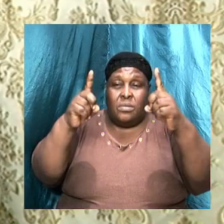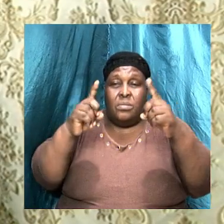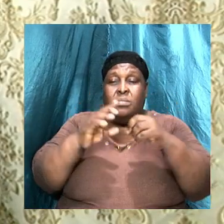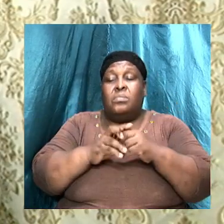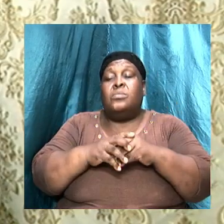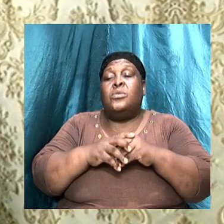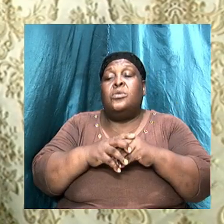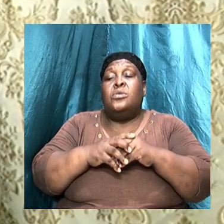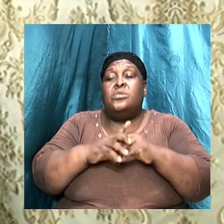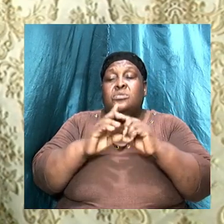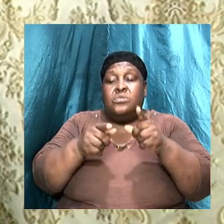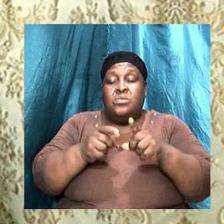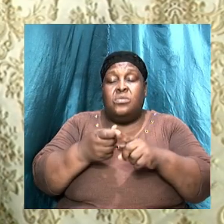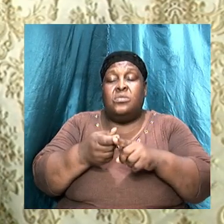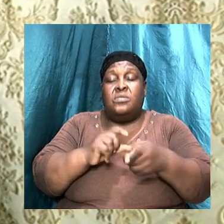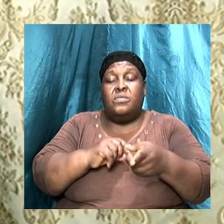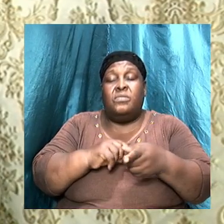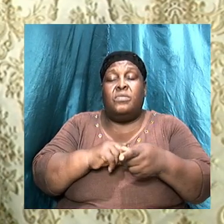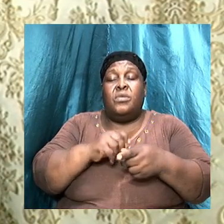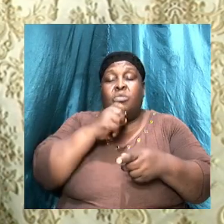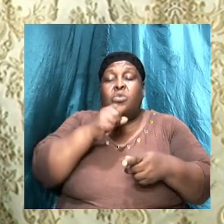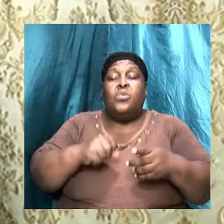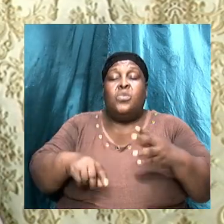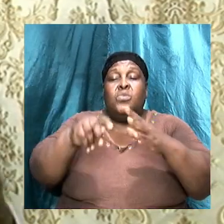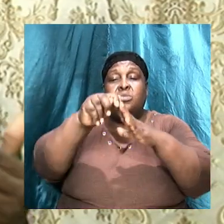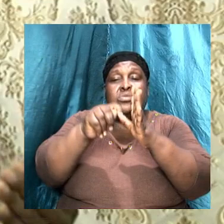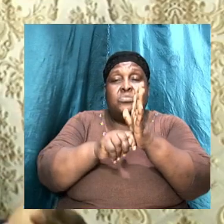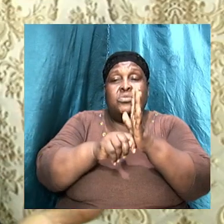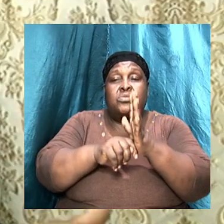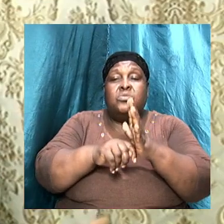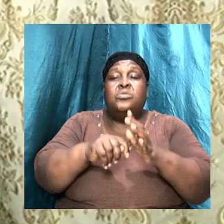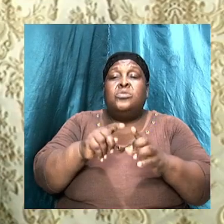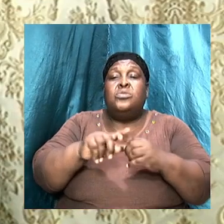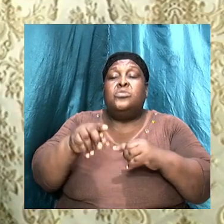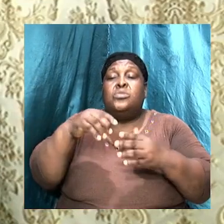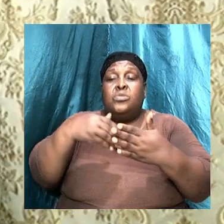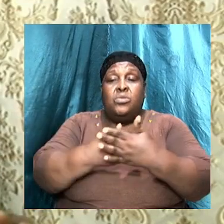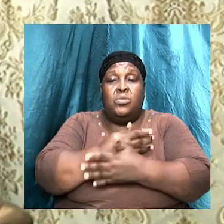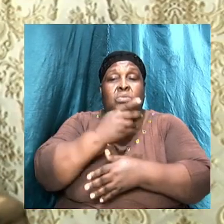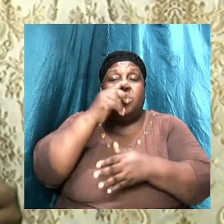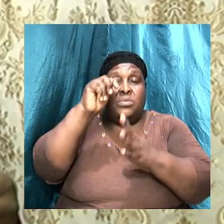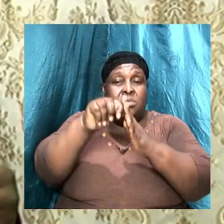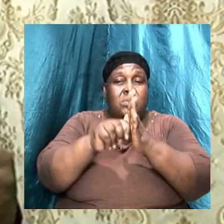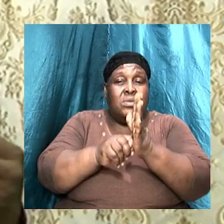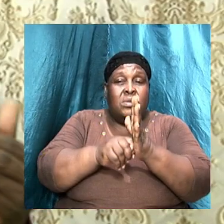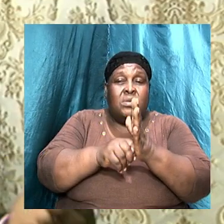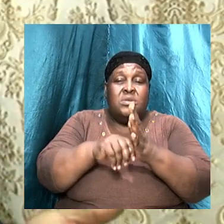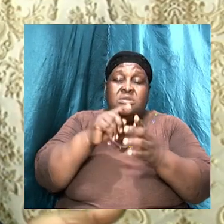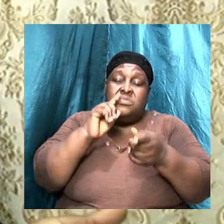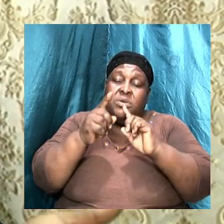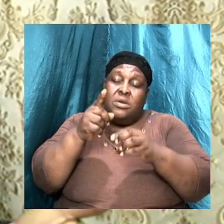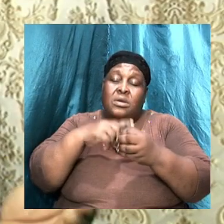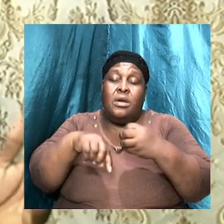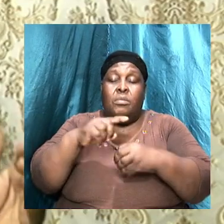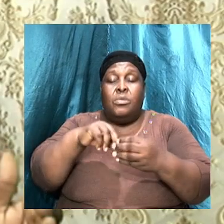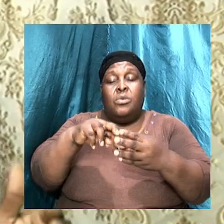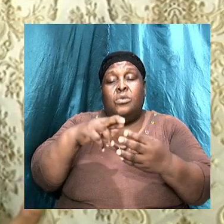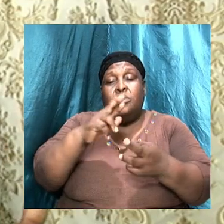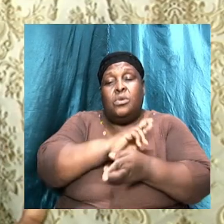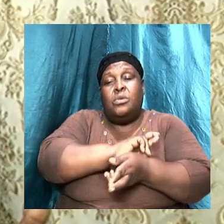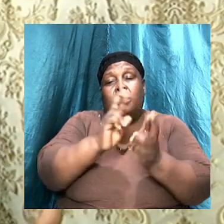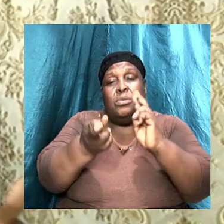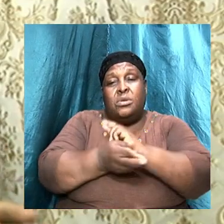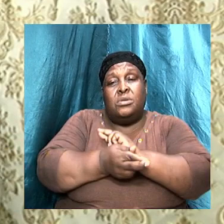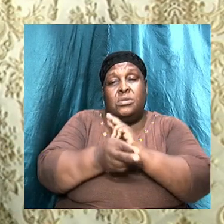is going from the Old Testament to the New Testament. So, if we talk about repentance, we talk about repentance from the Old